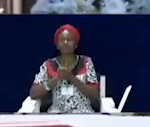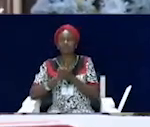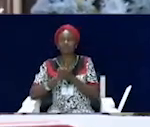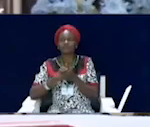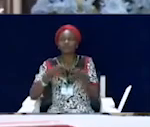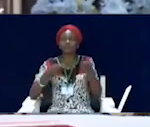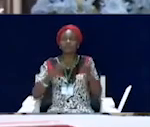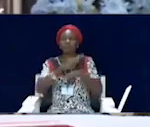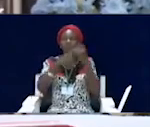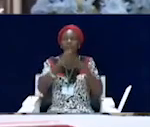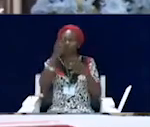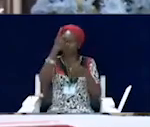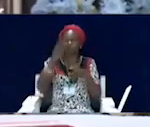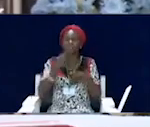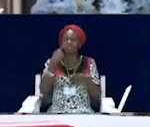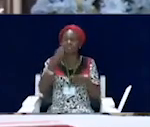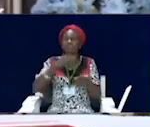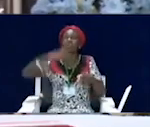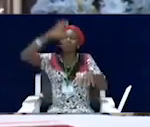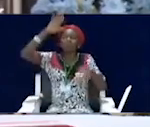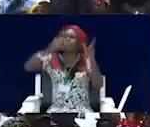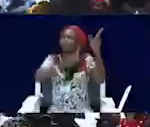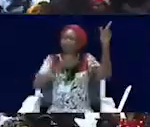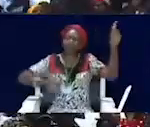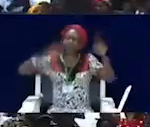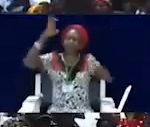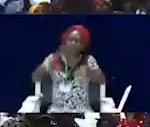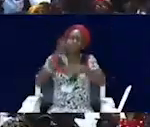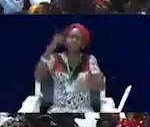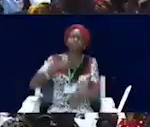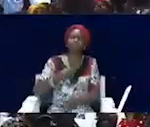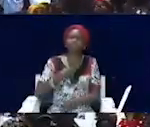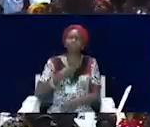Let all the parents say, Lord, touch me.